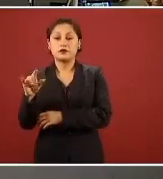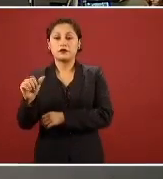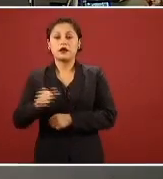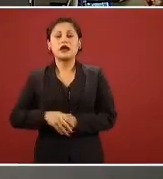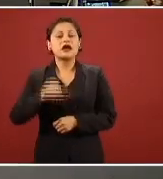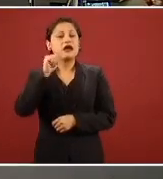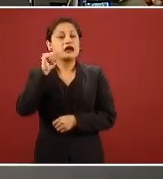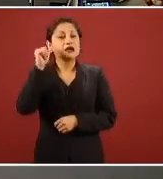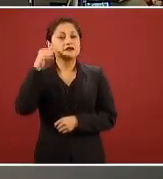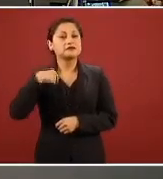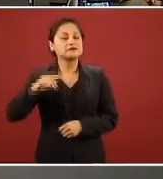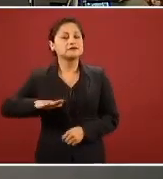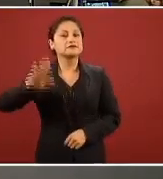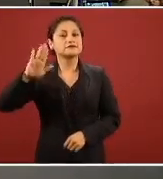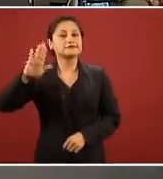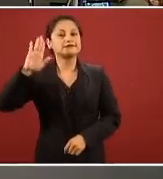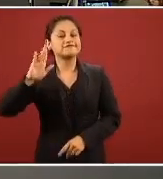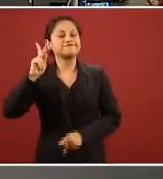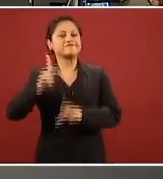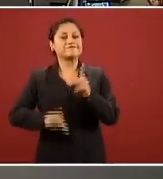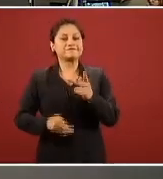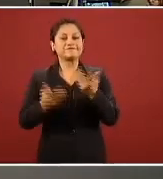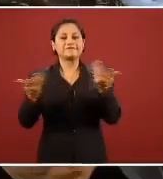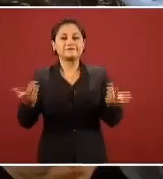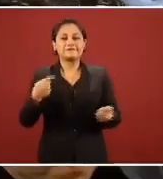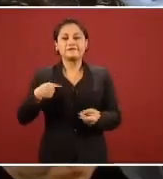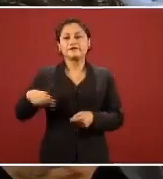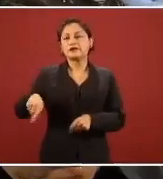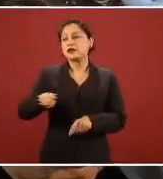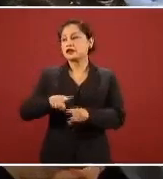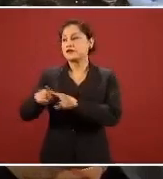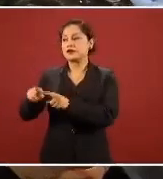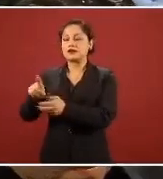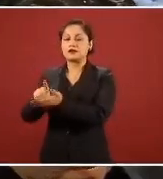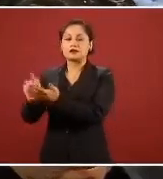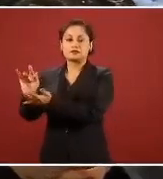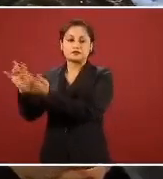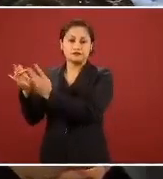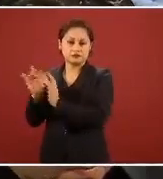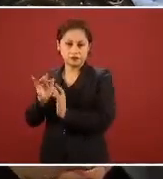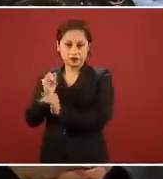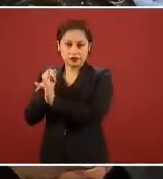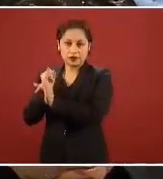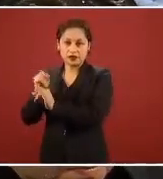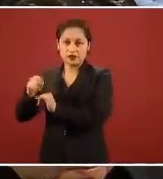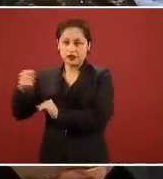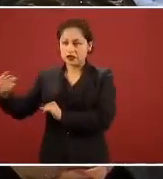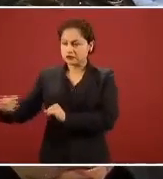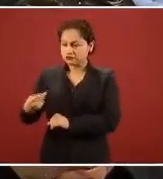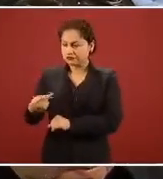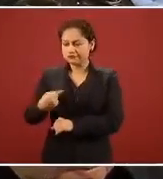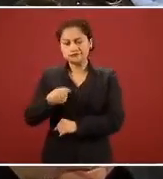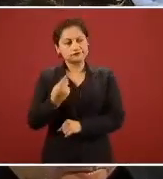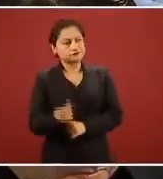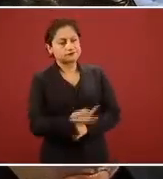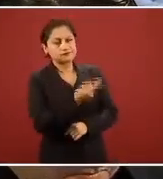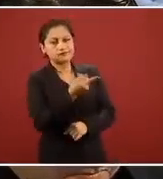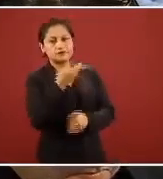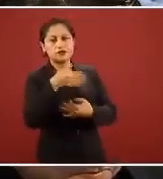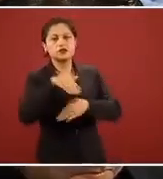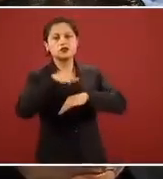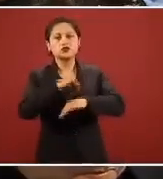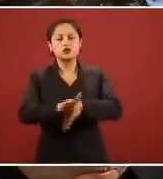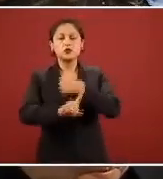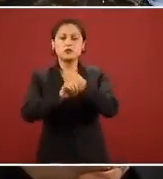una pregunta para usted de nuestros amigos de las redes sociales. Preguntan qué opina usted sobre el caso Lozoya, si